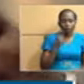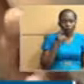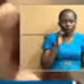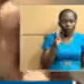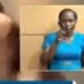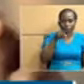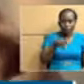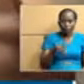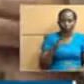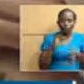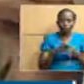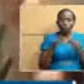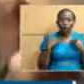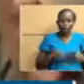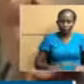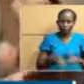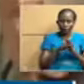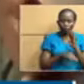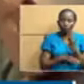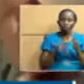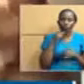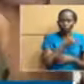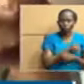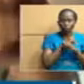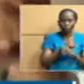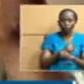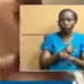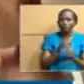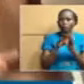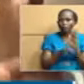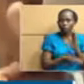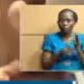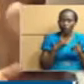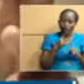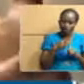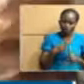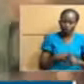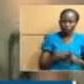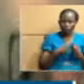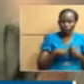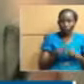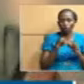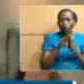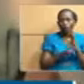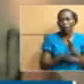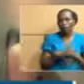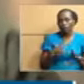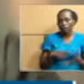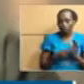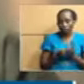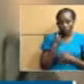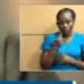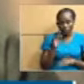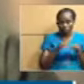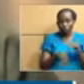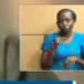of the health programs are actually social protection programs. They are affirmative action programs. Thank you, so Bernard. quantify them and see the contribution margin,